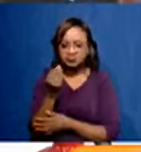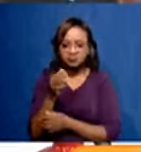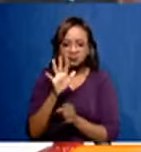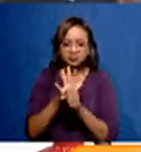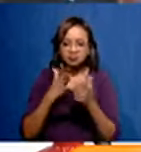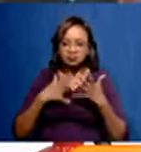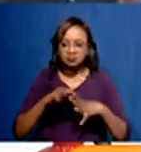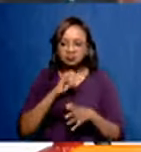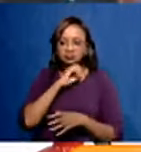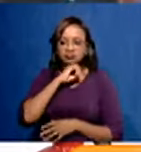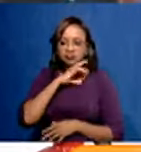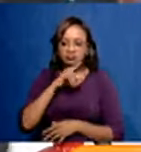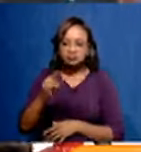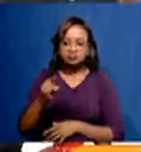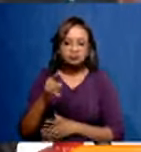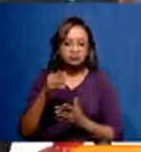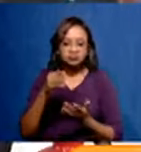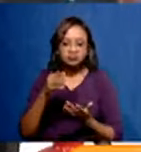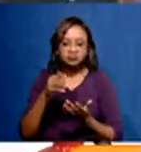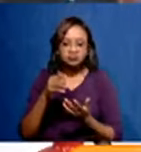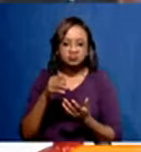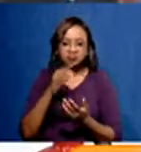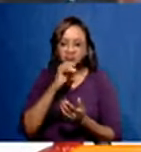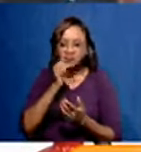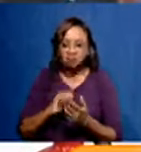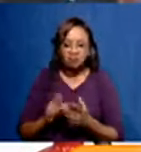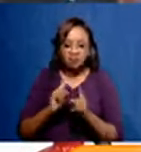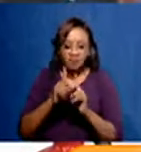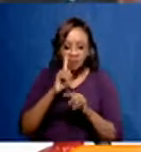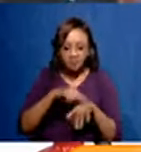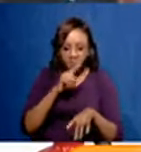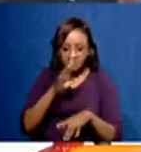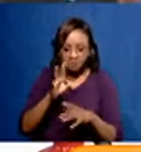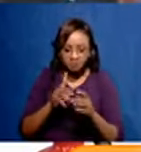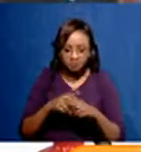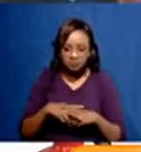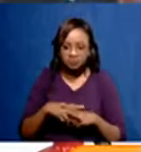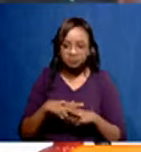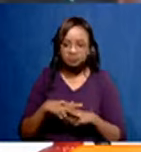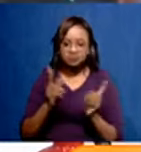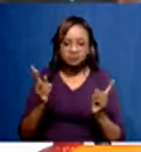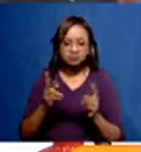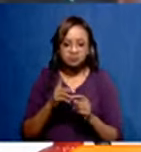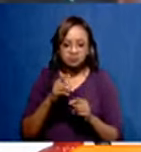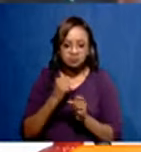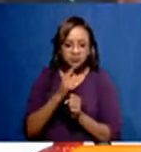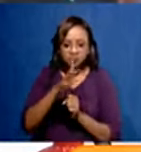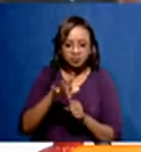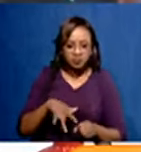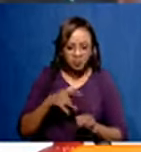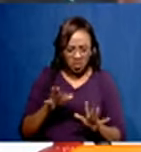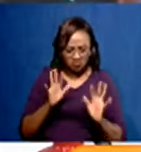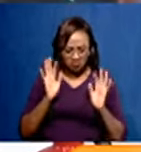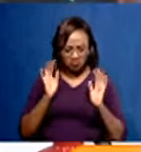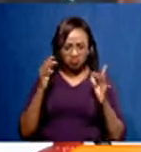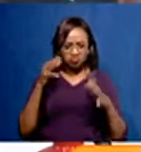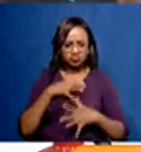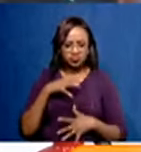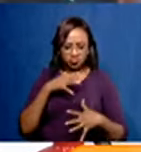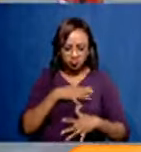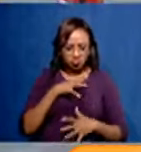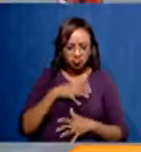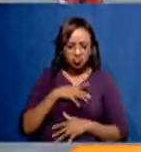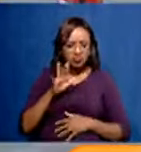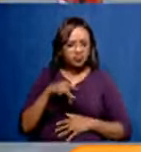are outdated. When you walked in, yeah, did you feel a little overwhelmed? Is this a tough task?